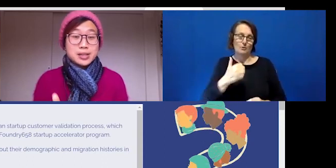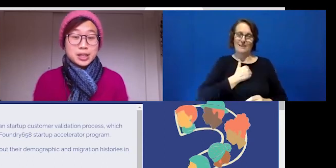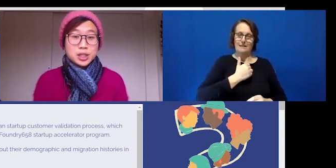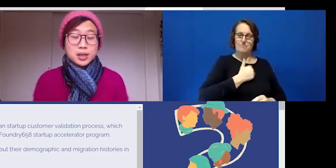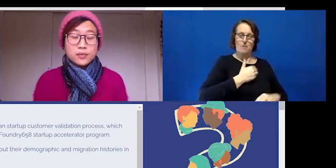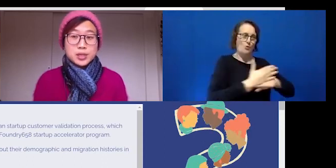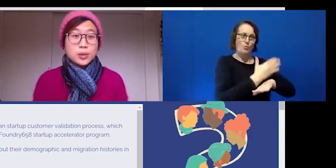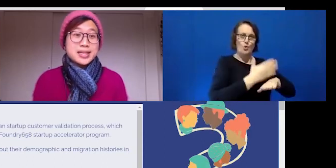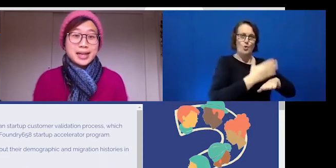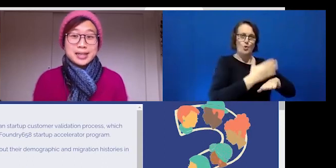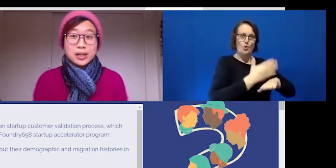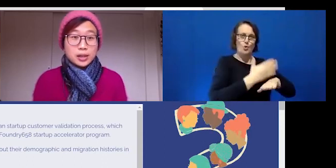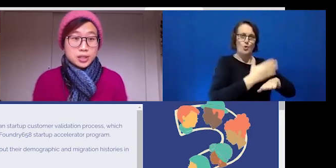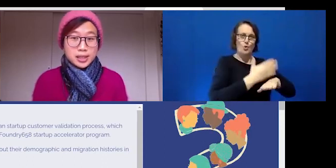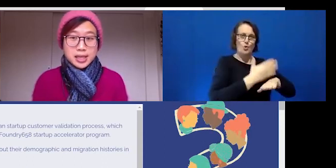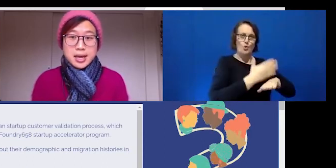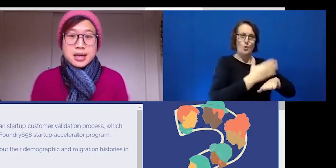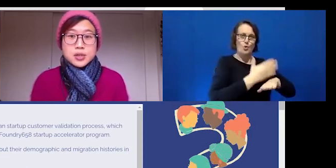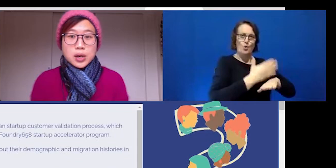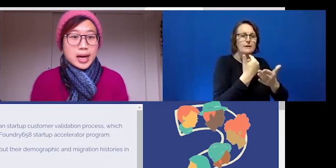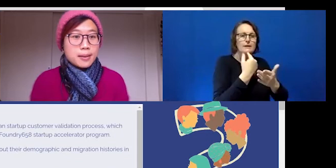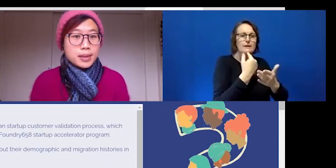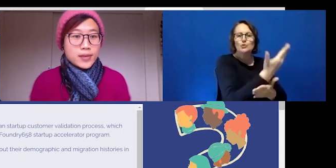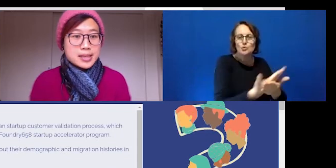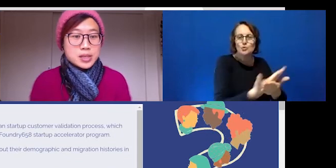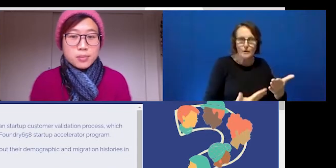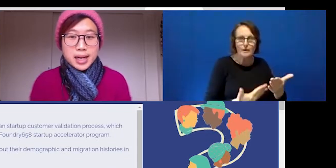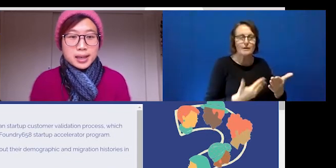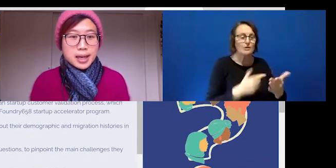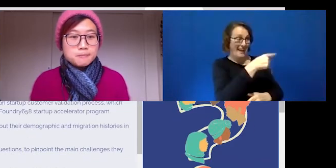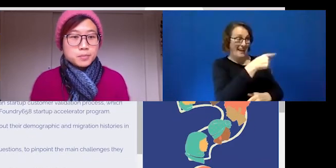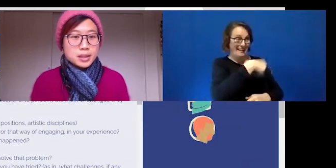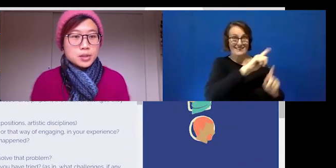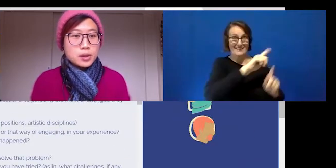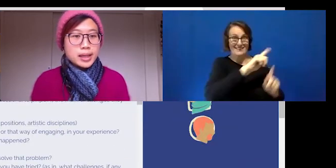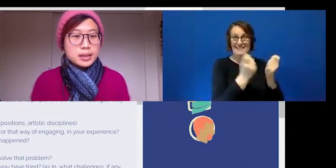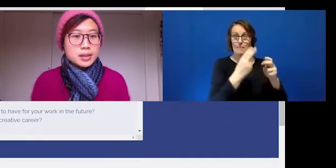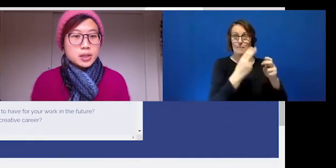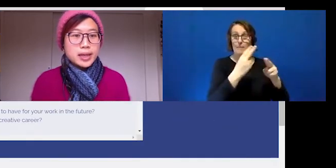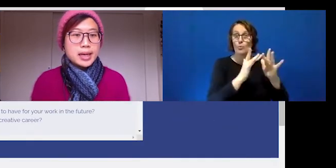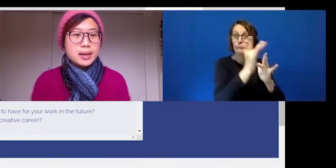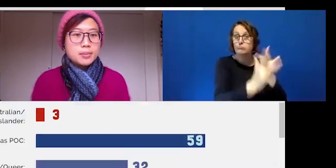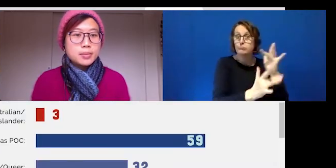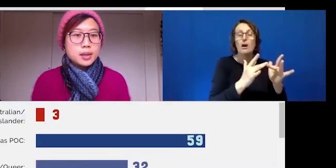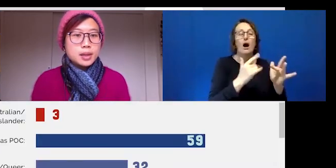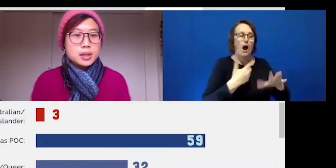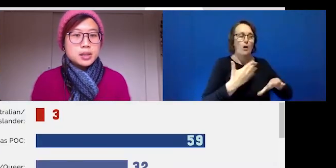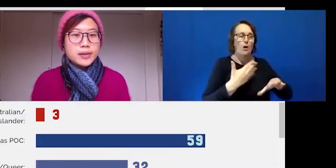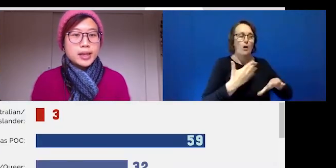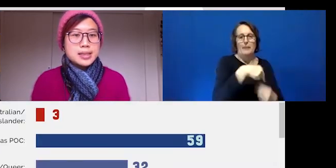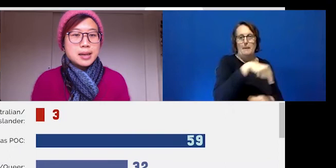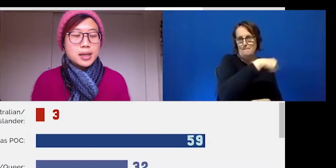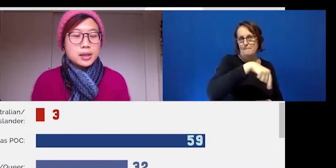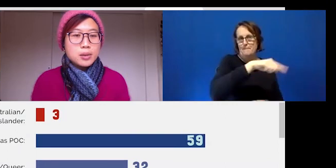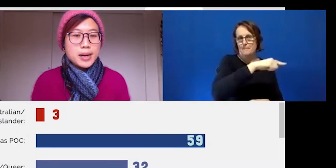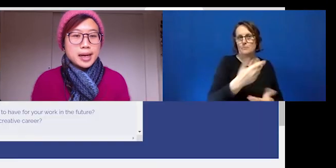the intersection of storytelling and technology. So Francis, do you mind scrolling? Sorry,